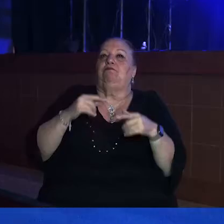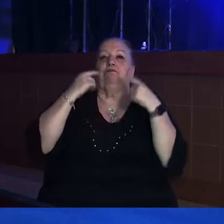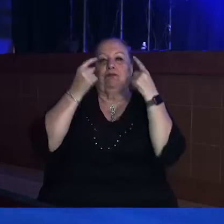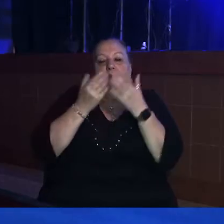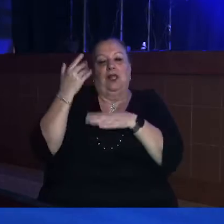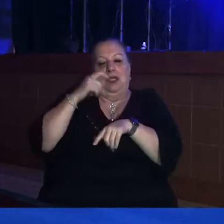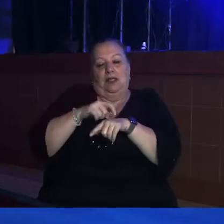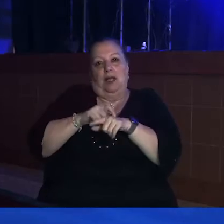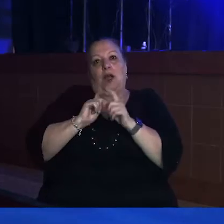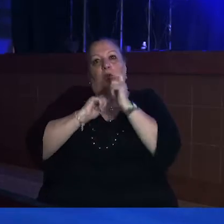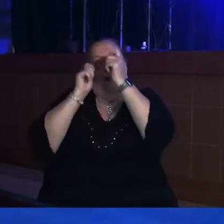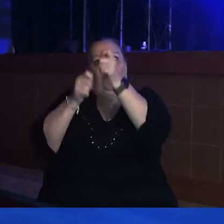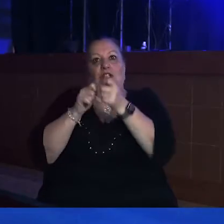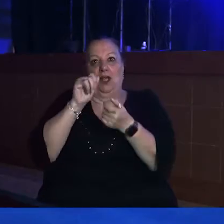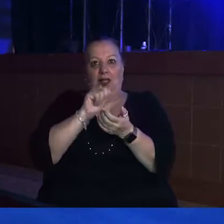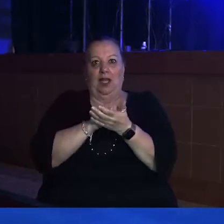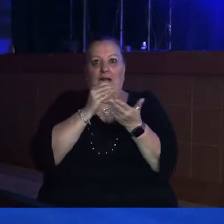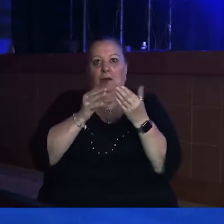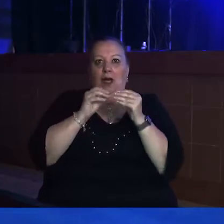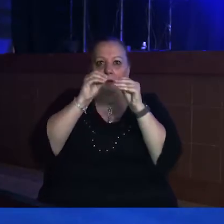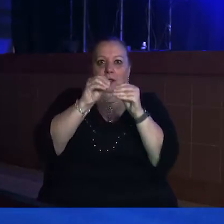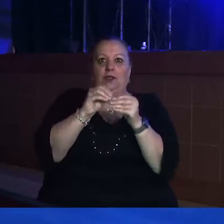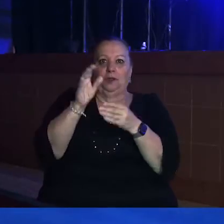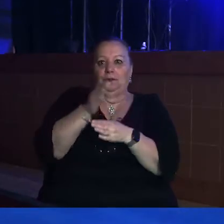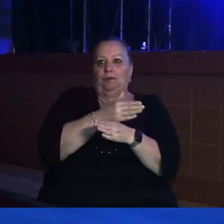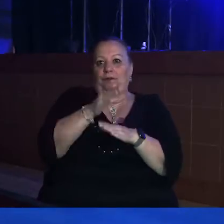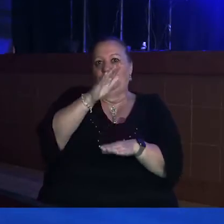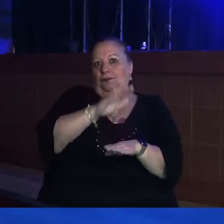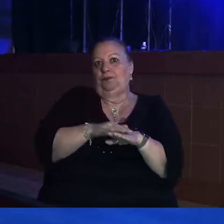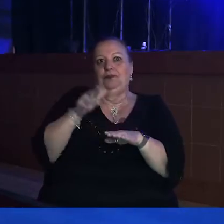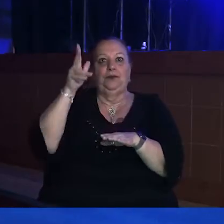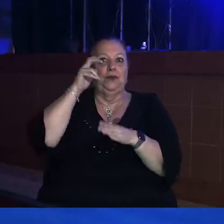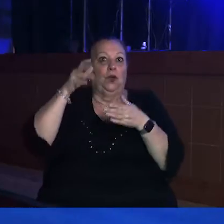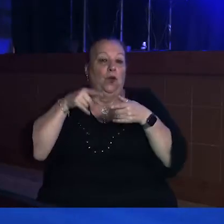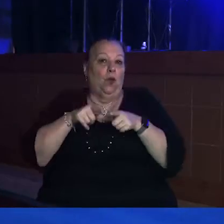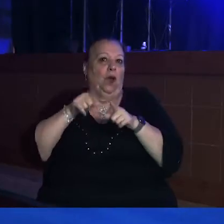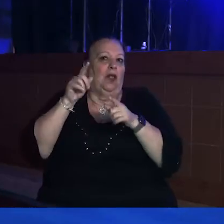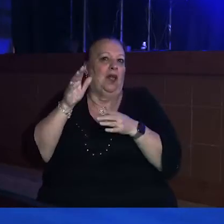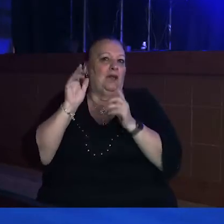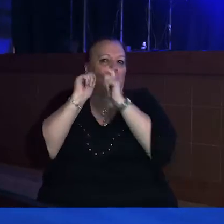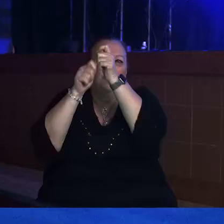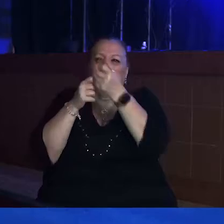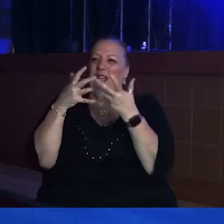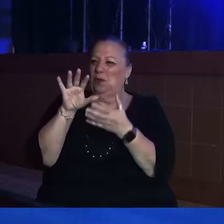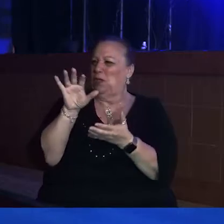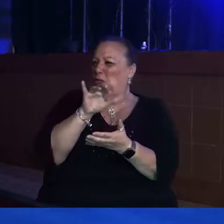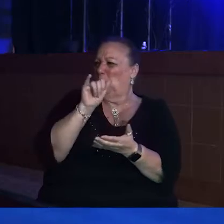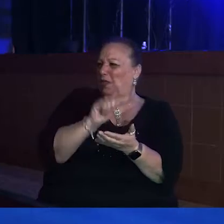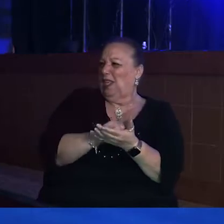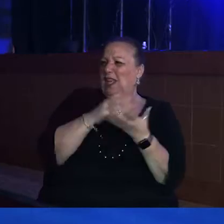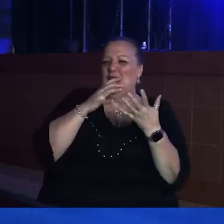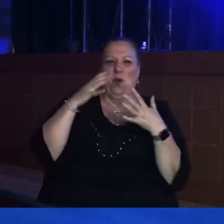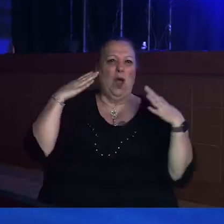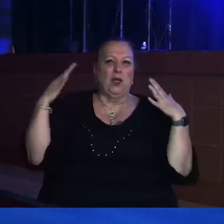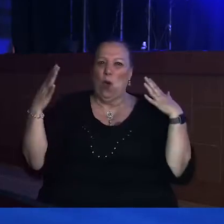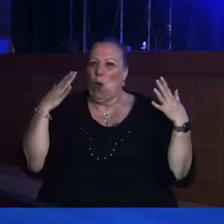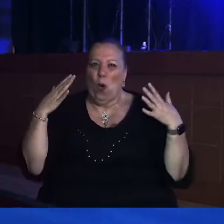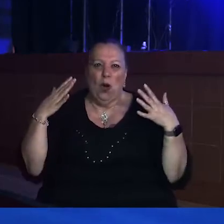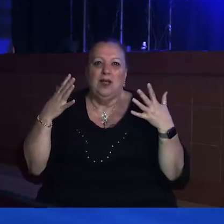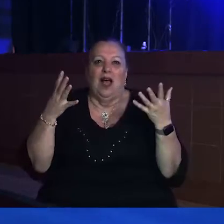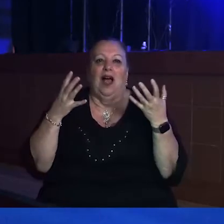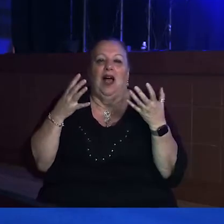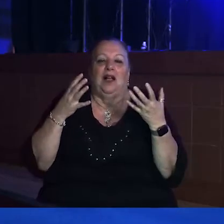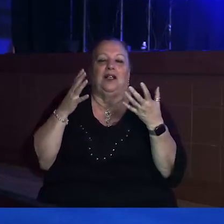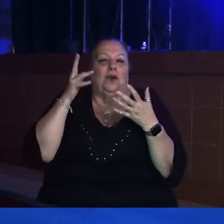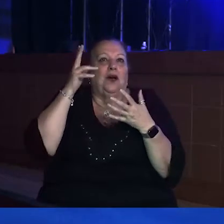fishing that I might put some music on and listen to it while I'm fishing. And I go, yeah, I don't want to do that. I don't want noise. I just want to listen to the